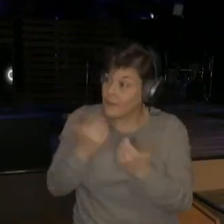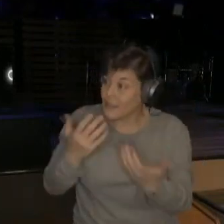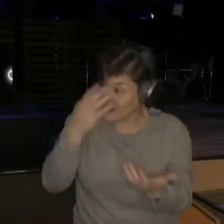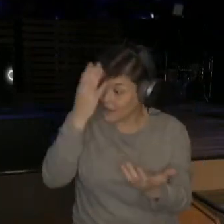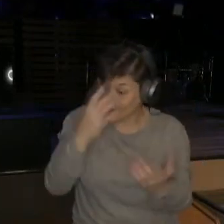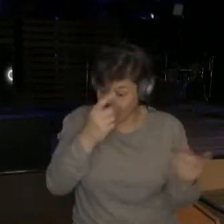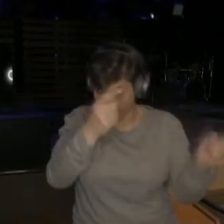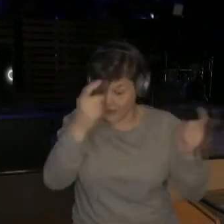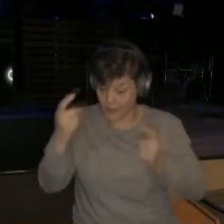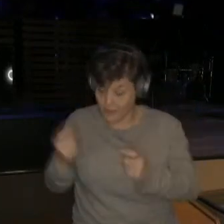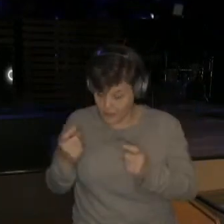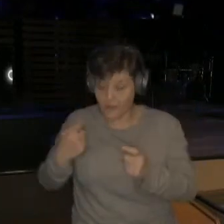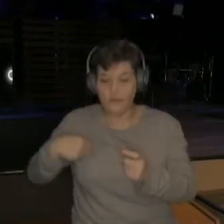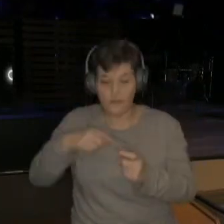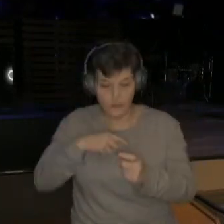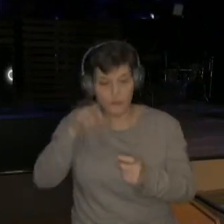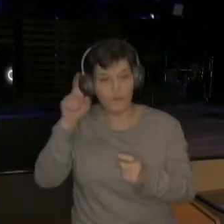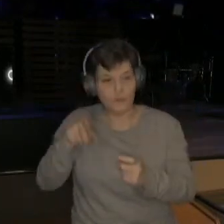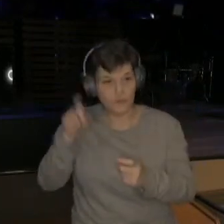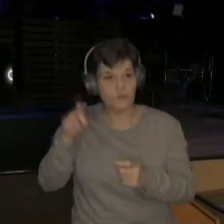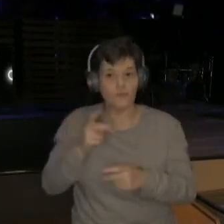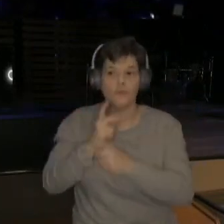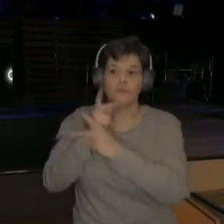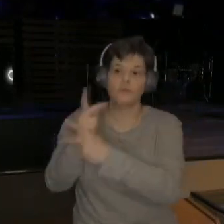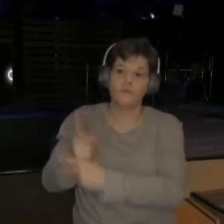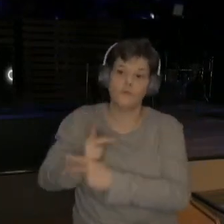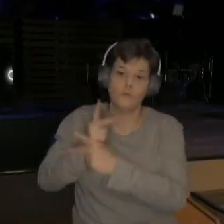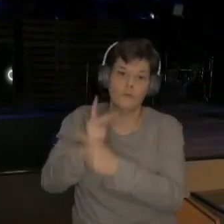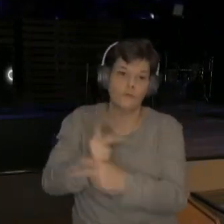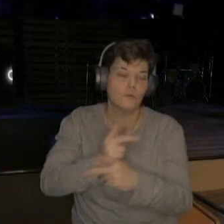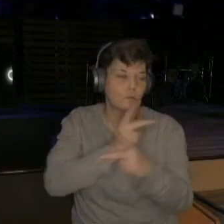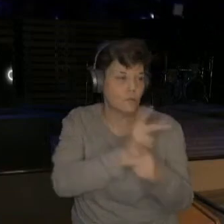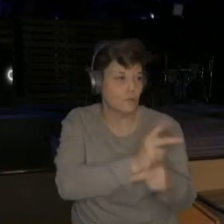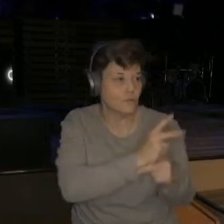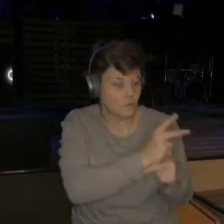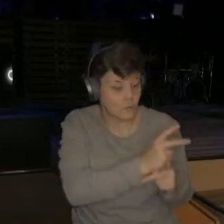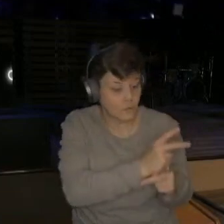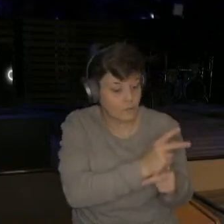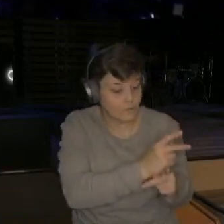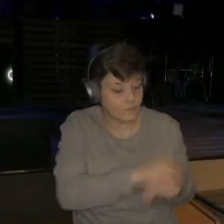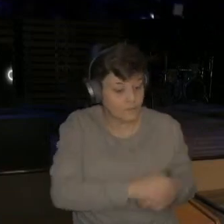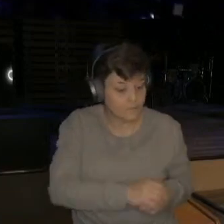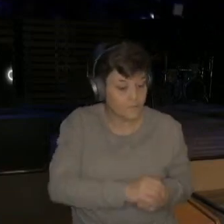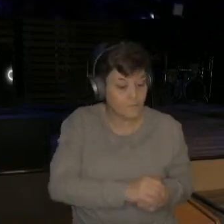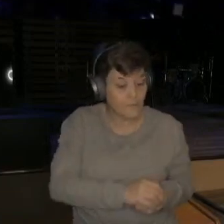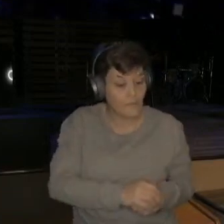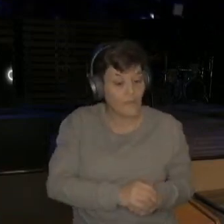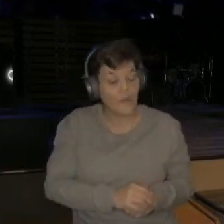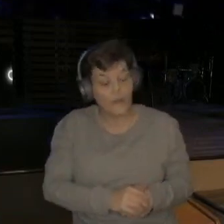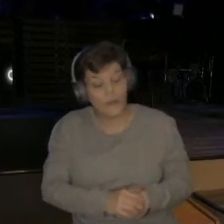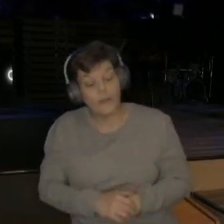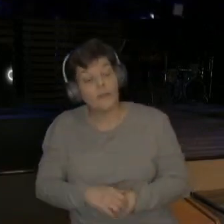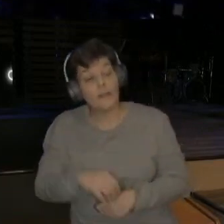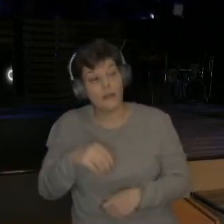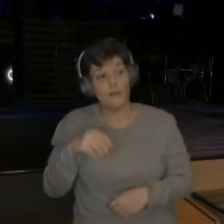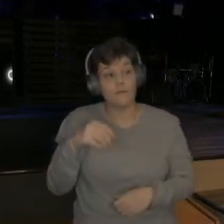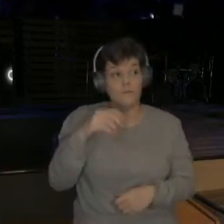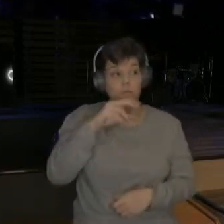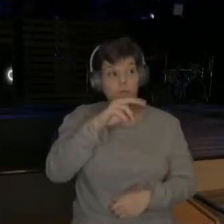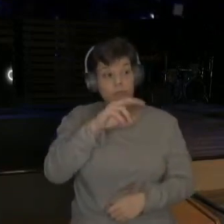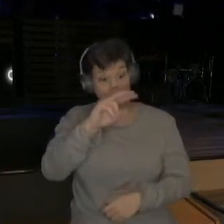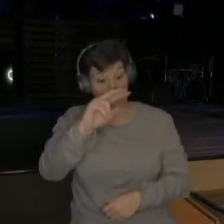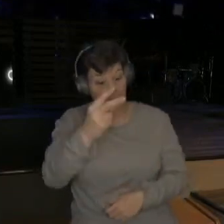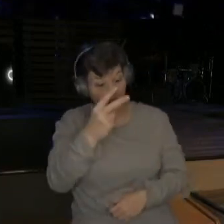us. Paul, in 2 Corinthians chapter 9, verses 10 and 11, confirms this by saying, this